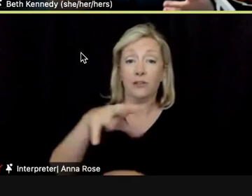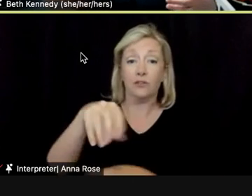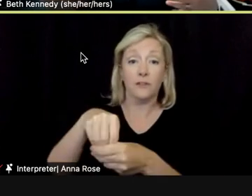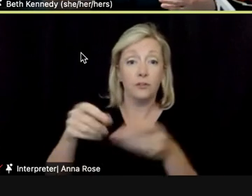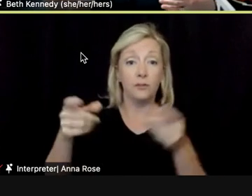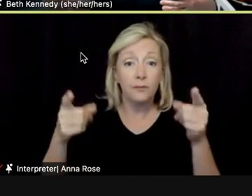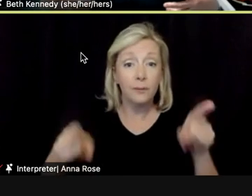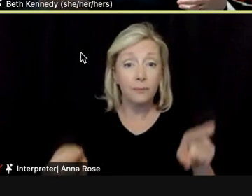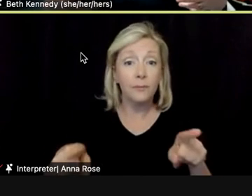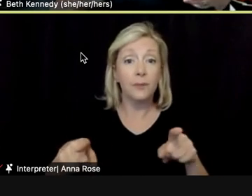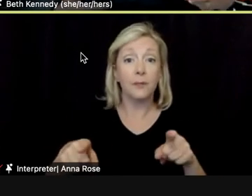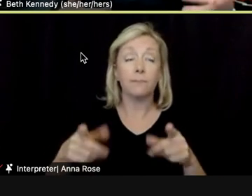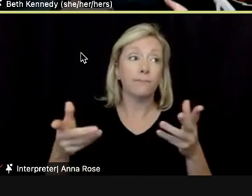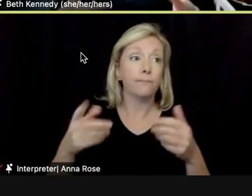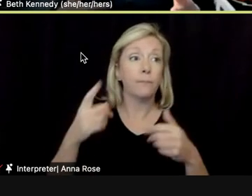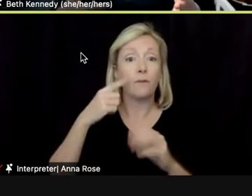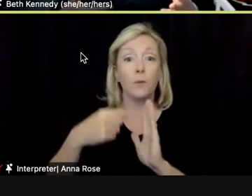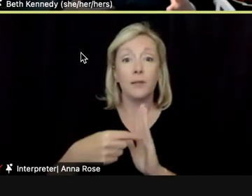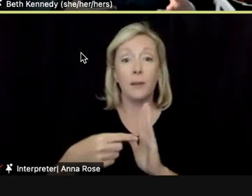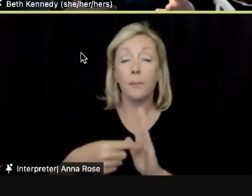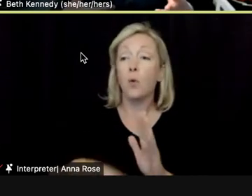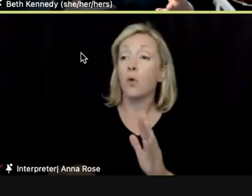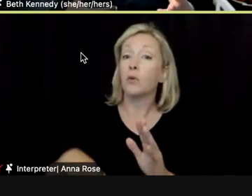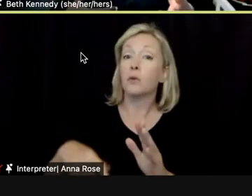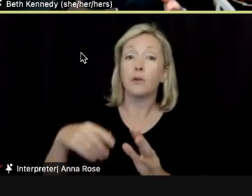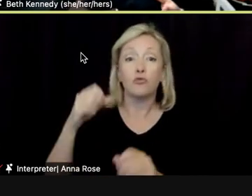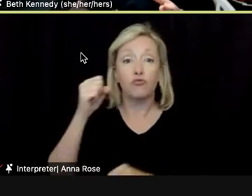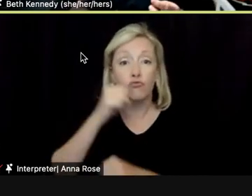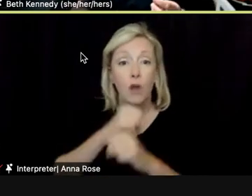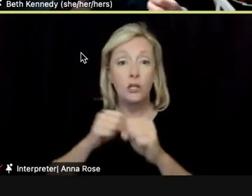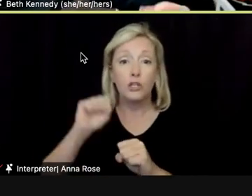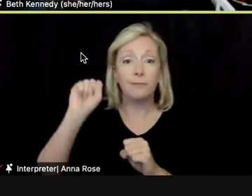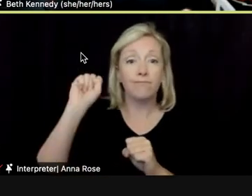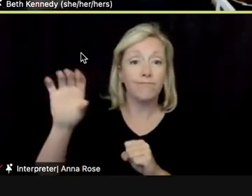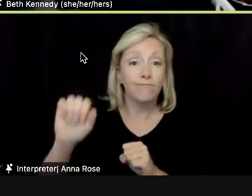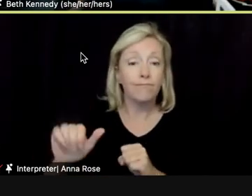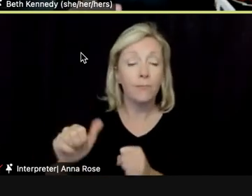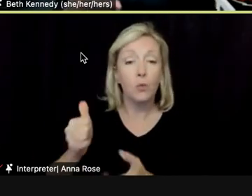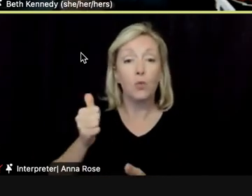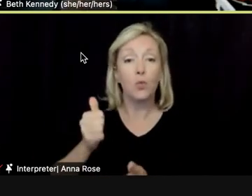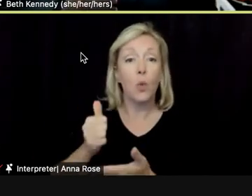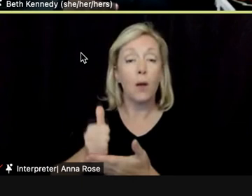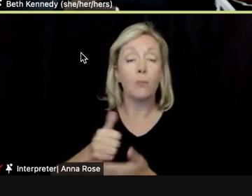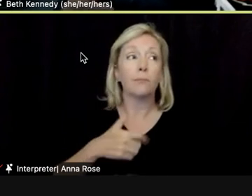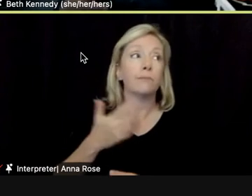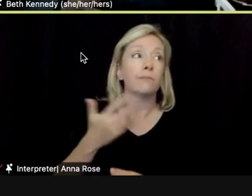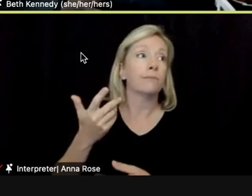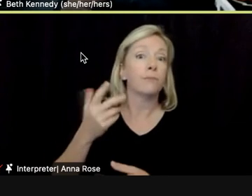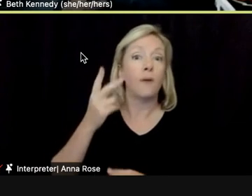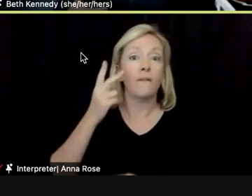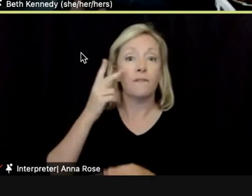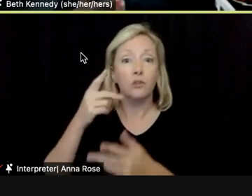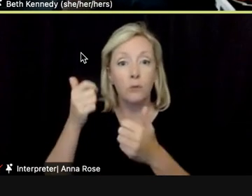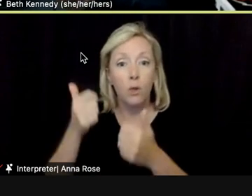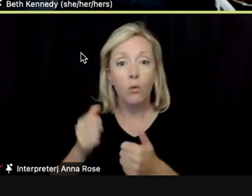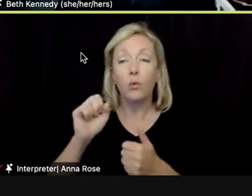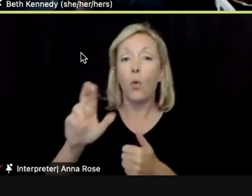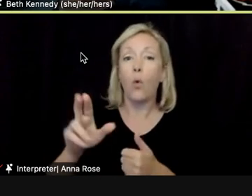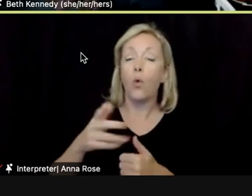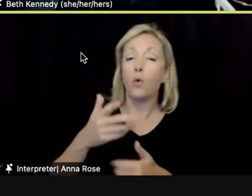happening, to say, here are some great strategies for that vision loss. Here are some great strategies to make